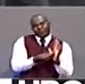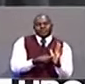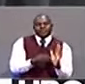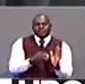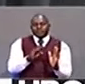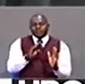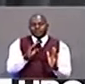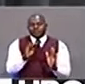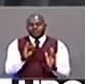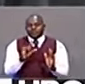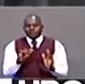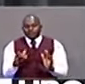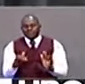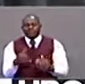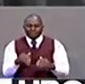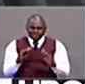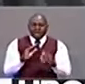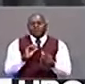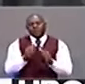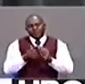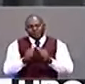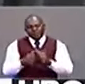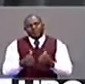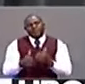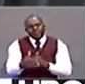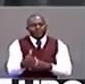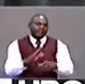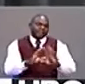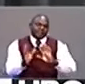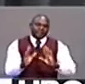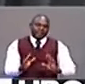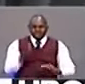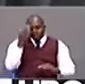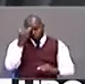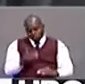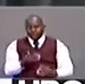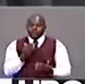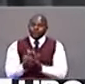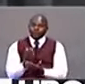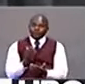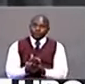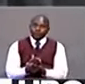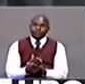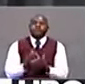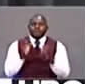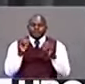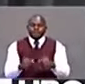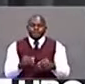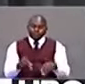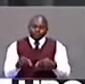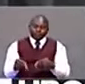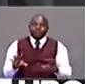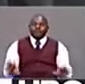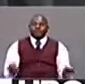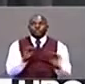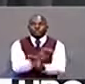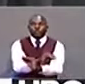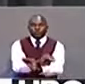not see anything that needs a lot of debate on that. Because indeed, we must provide for succession.